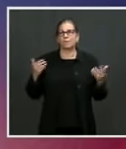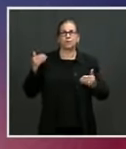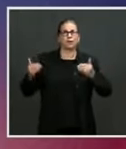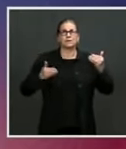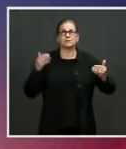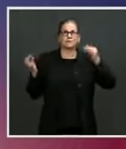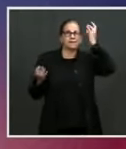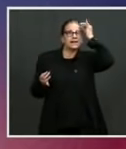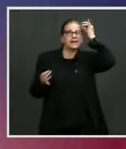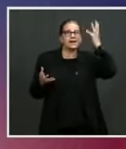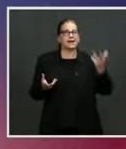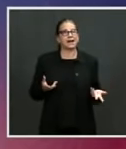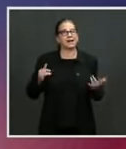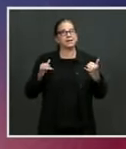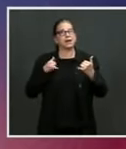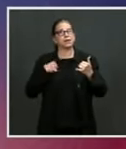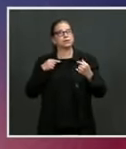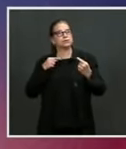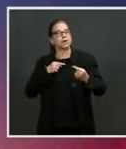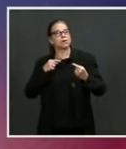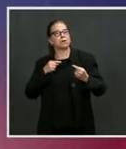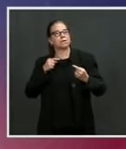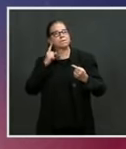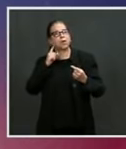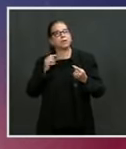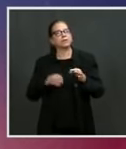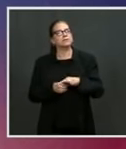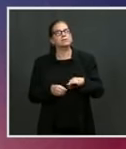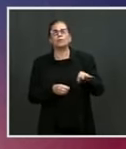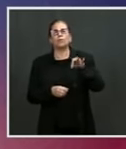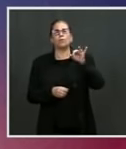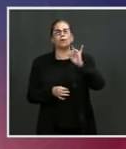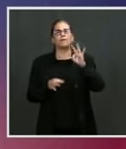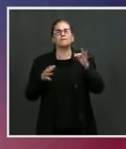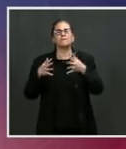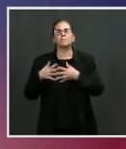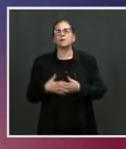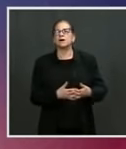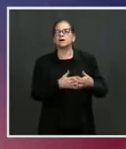soul of America itself.